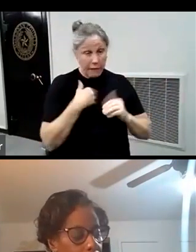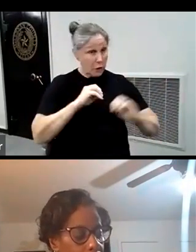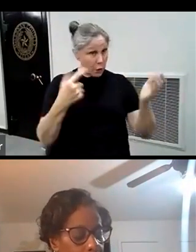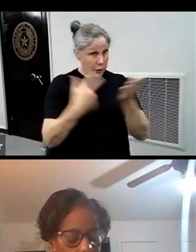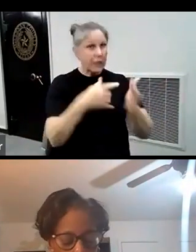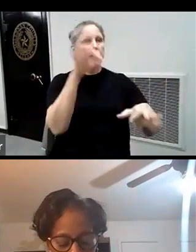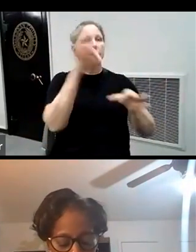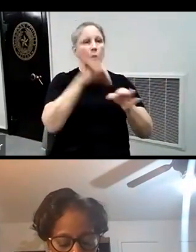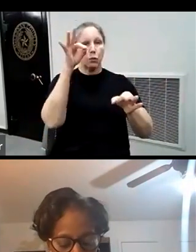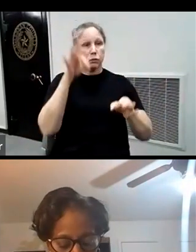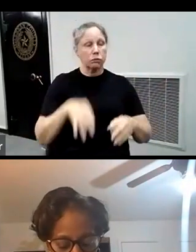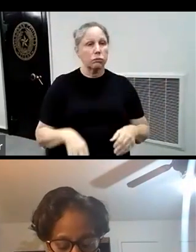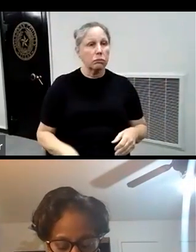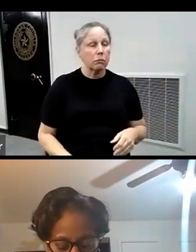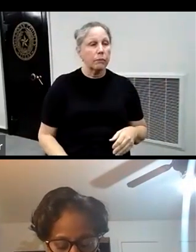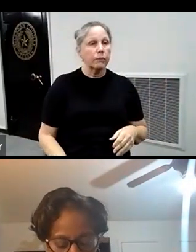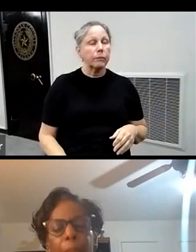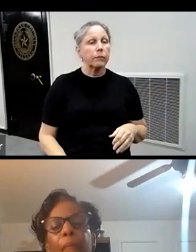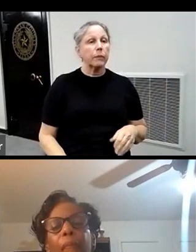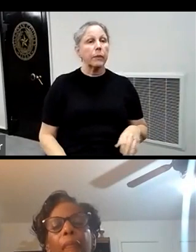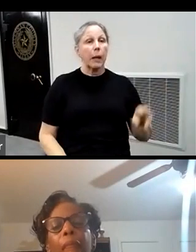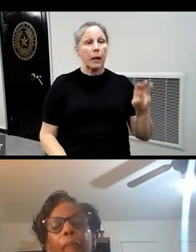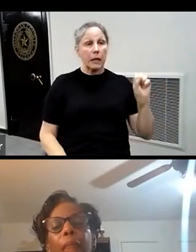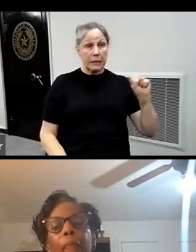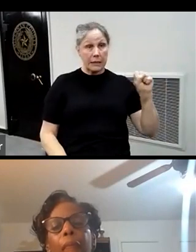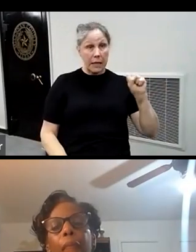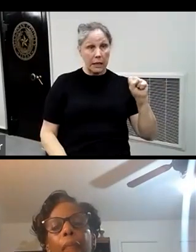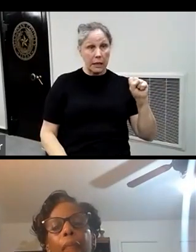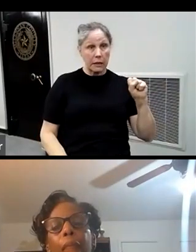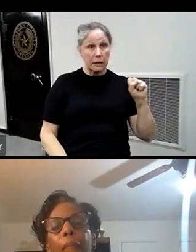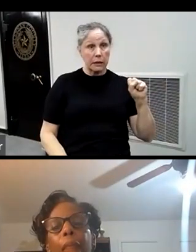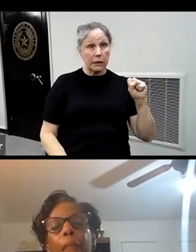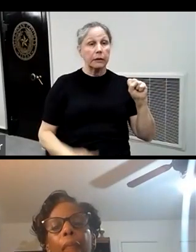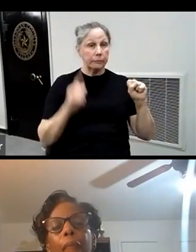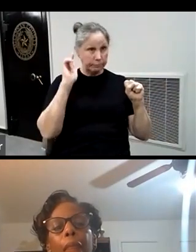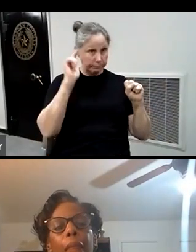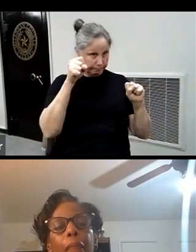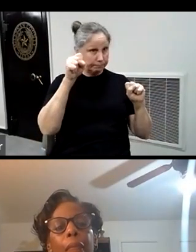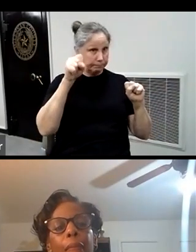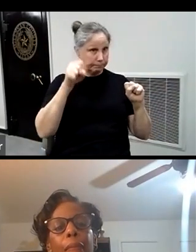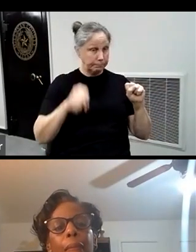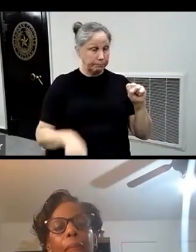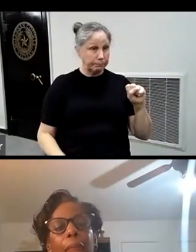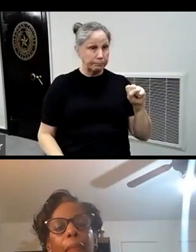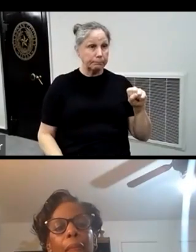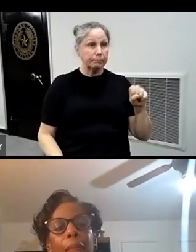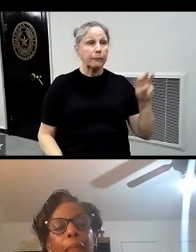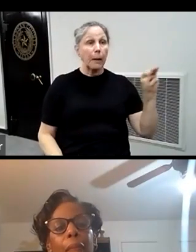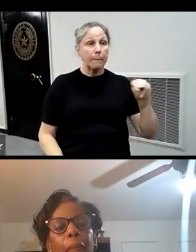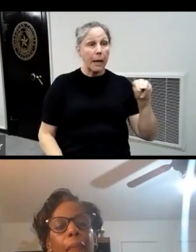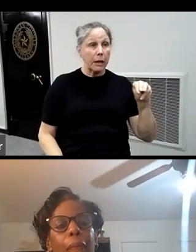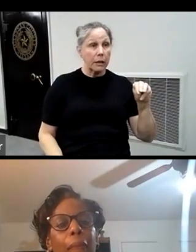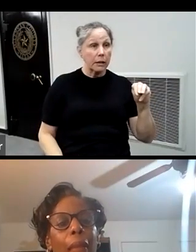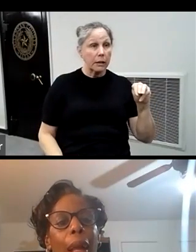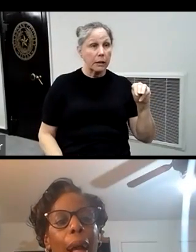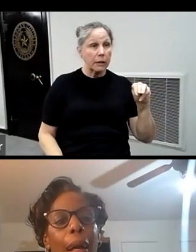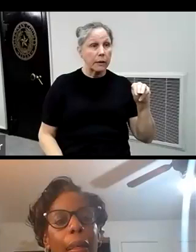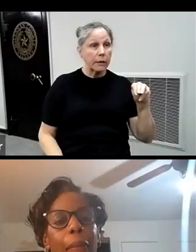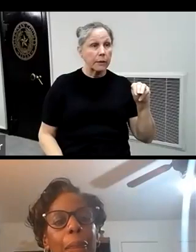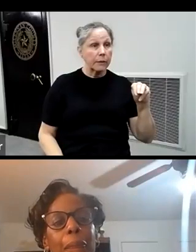discussion, call for a vote. Commissioner Snell, Aye. Commissioner Miller,